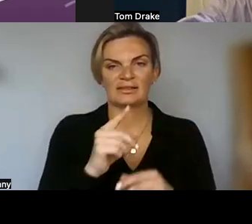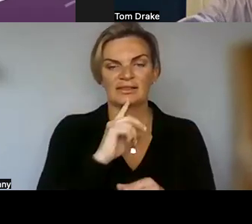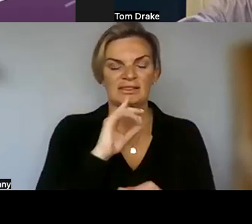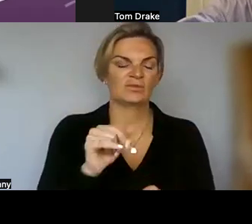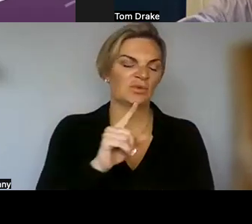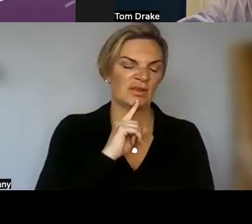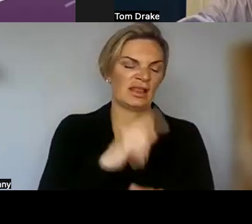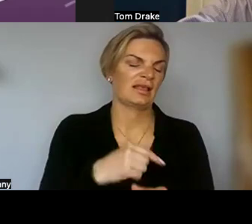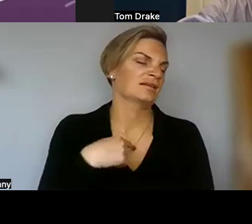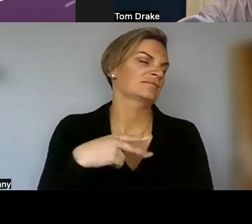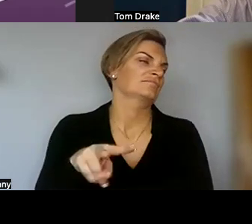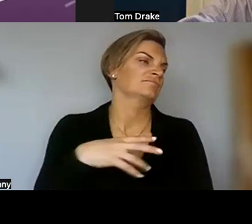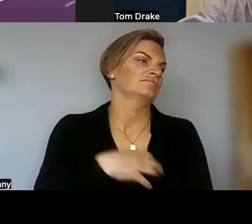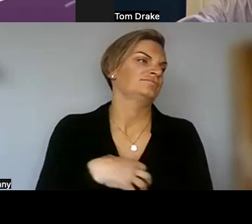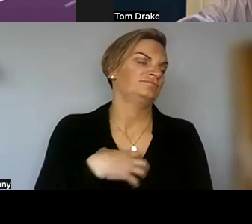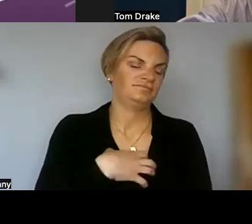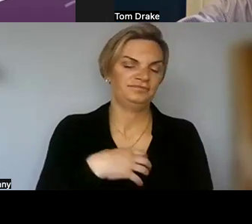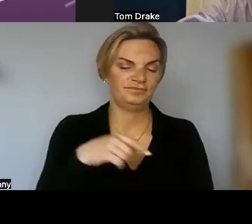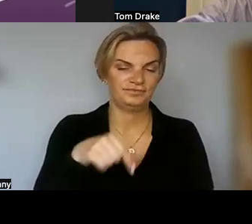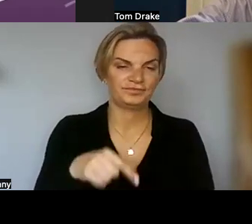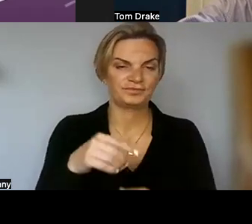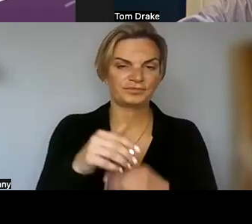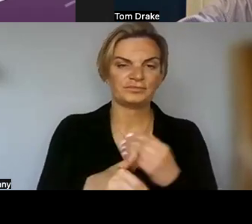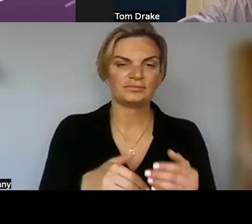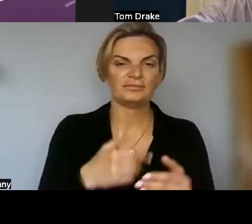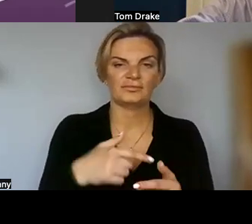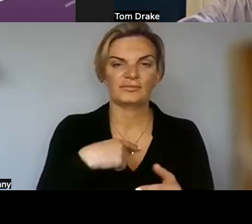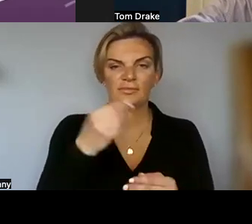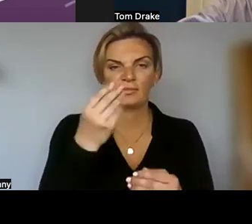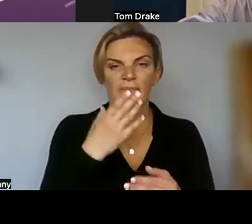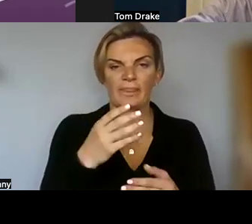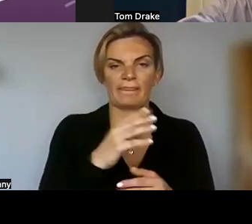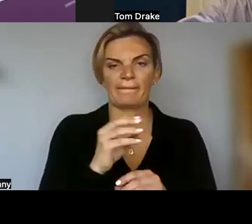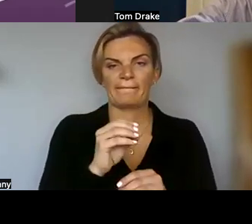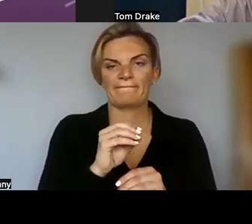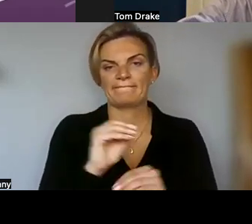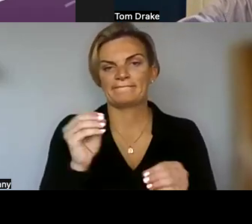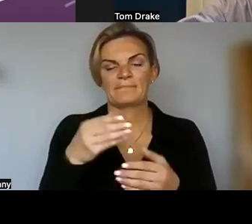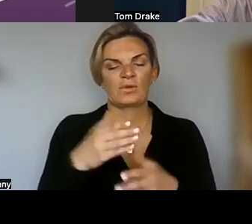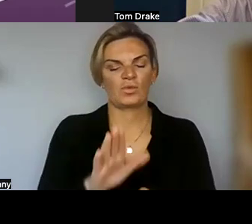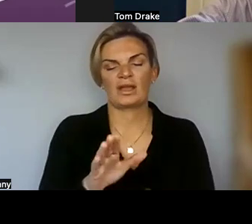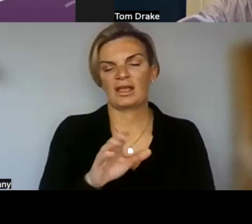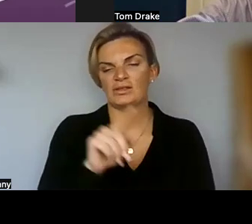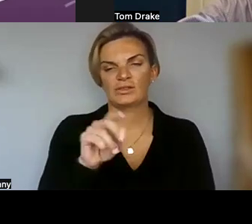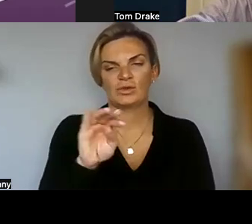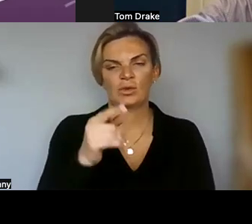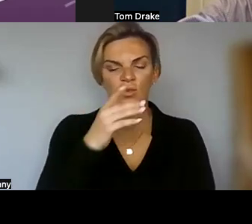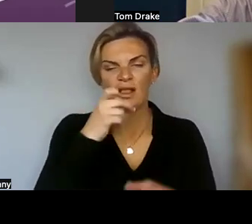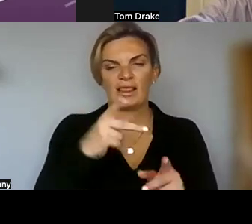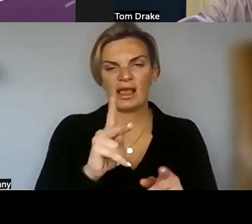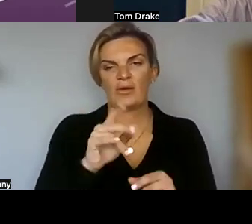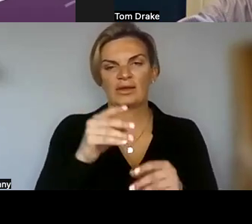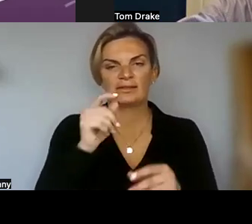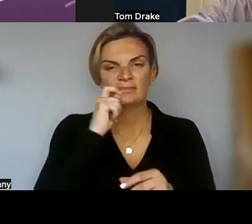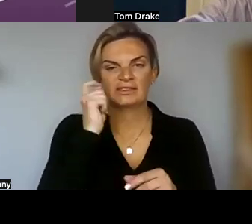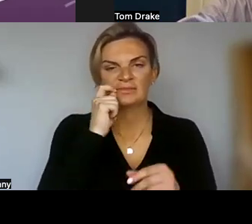when we were going through this process years ago, I was told that there's no way zoning would allow for there to be a dispensary in our downtown